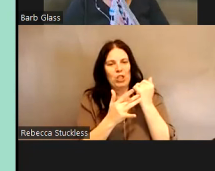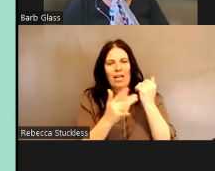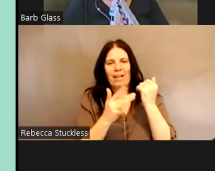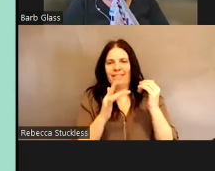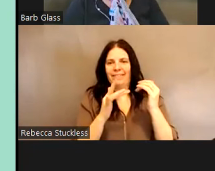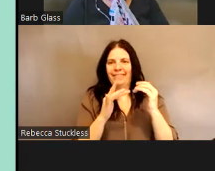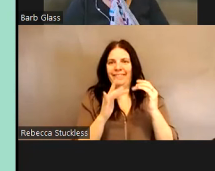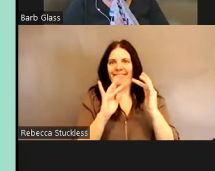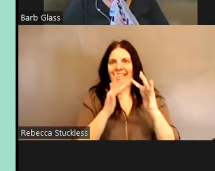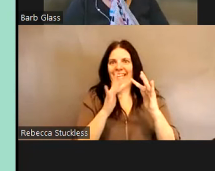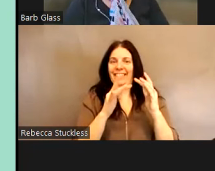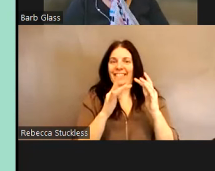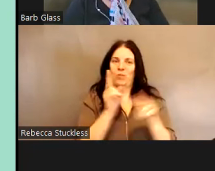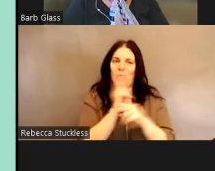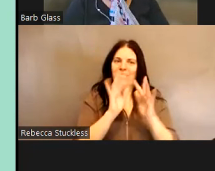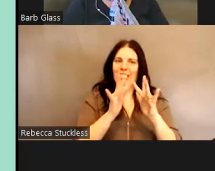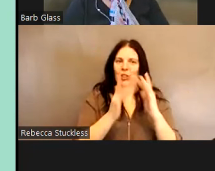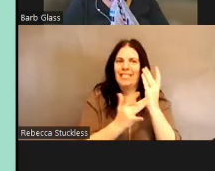for success.